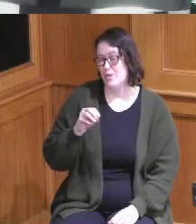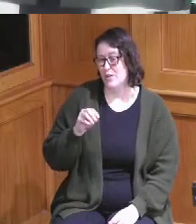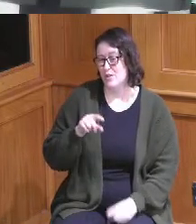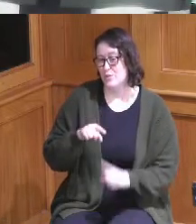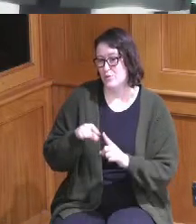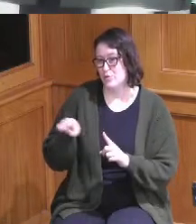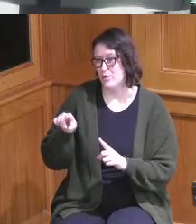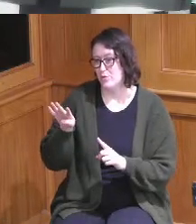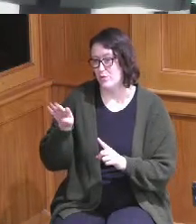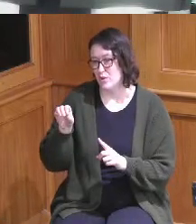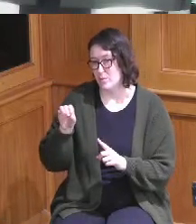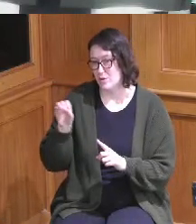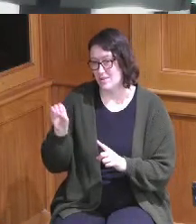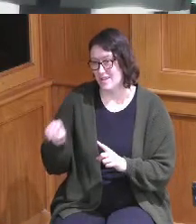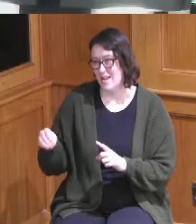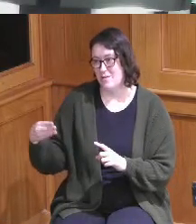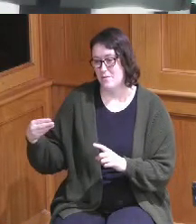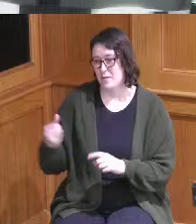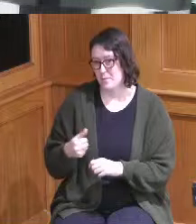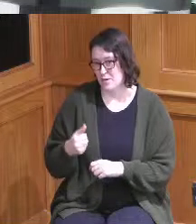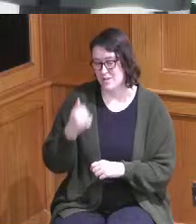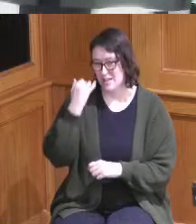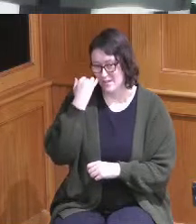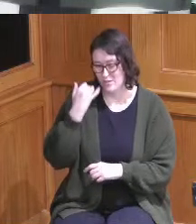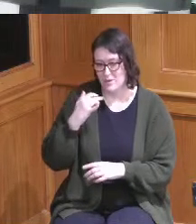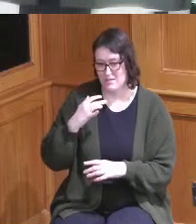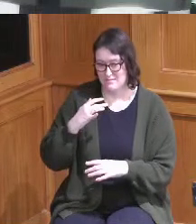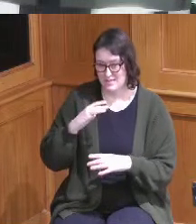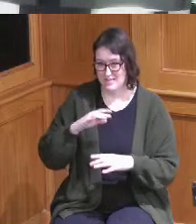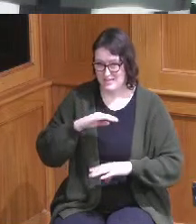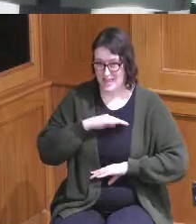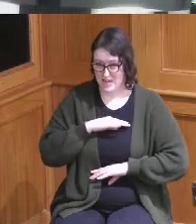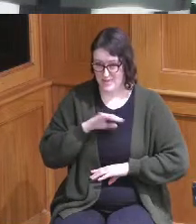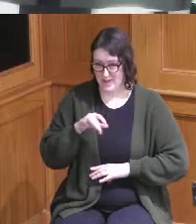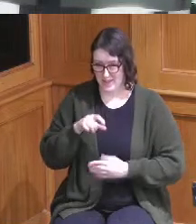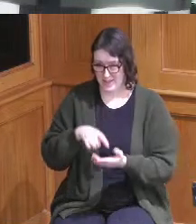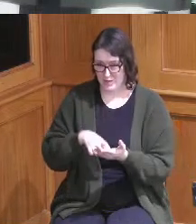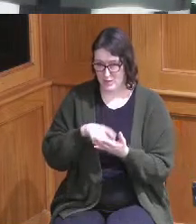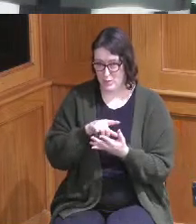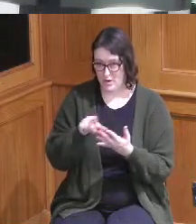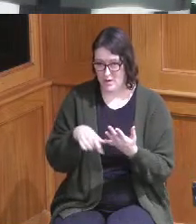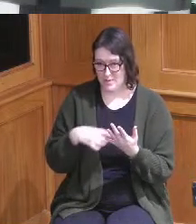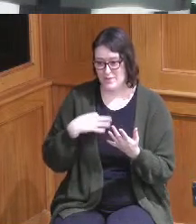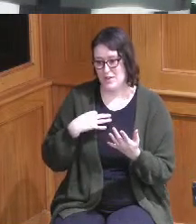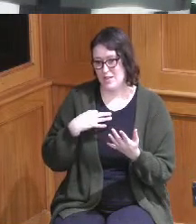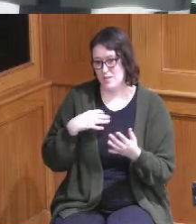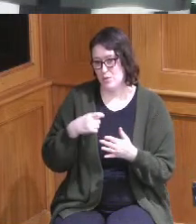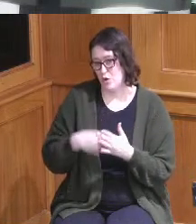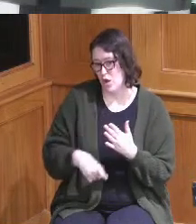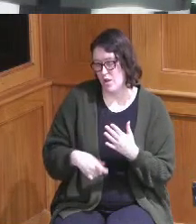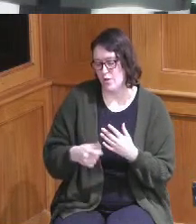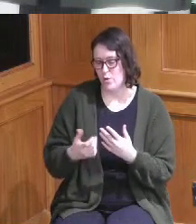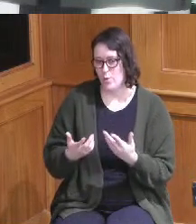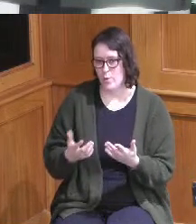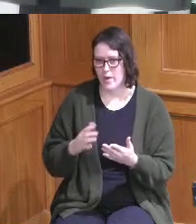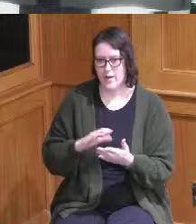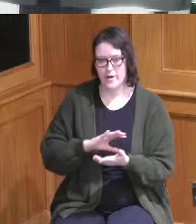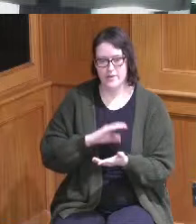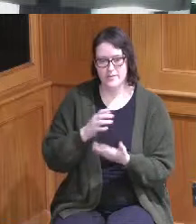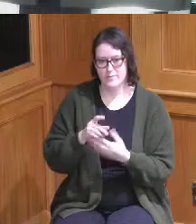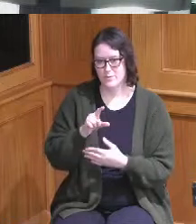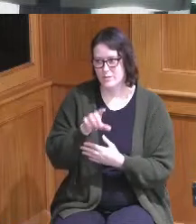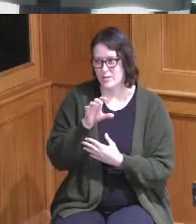40% reimbursement if we meet, depending on the targets that we meet, of the eligible costs. So the entire $90